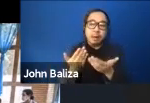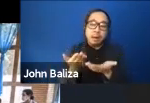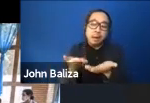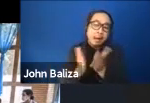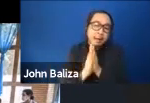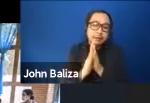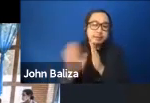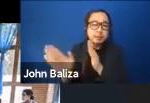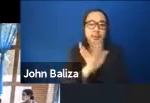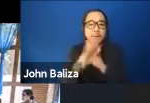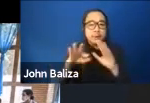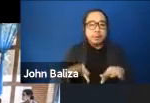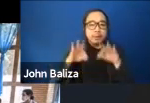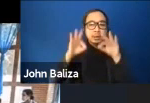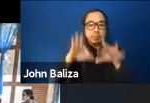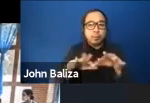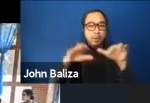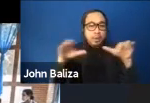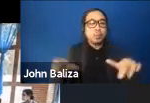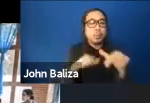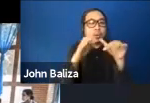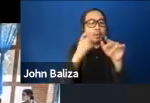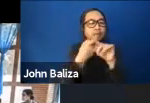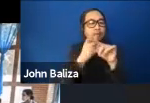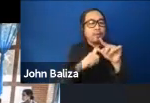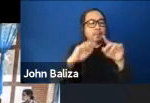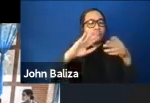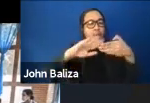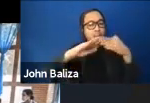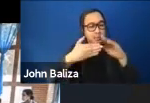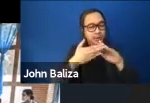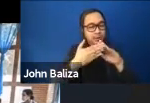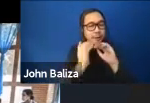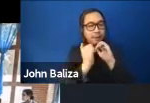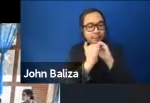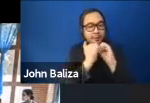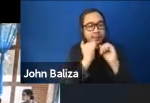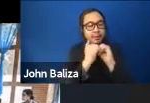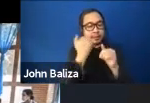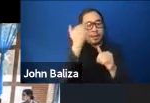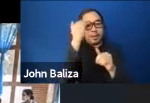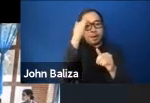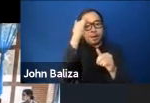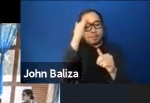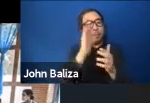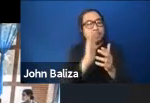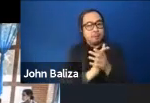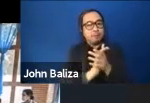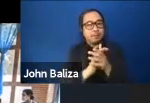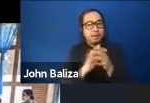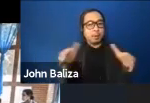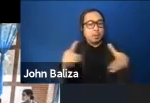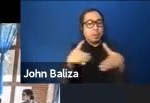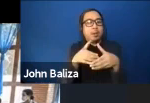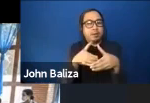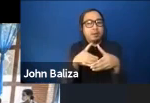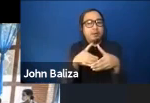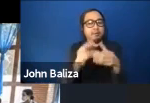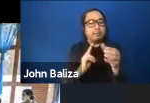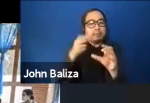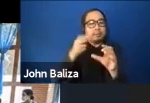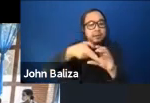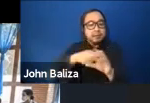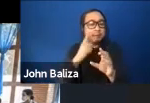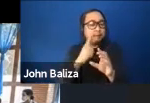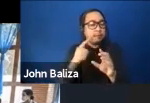taken by our community. Therefore, we believe in collective participations of our members who